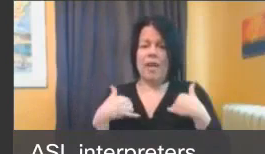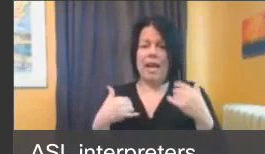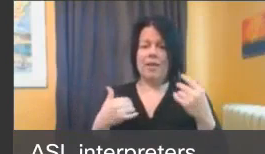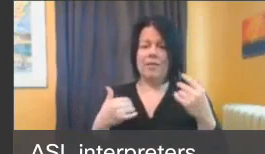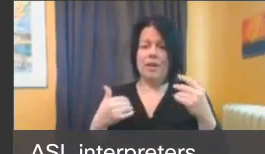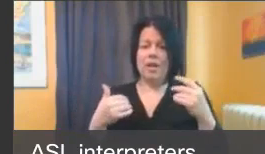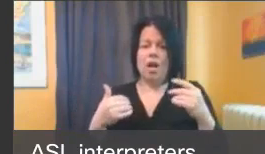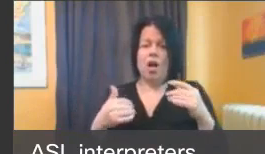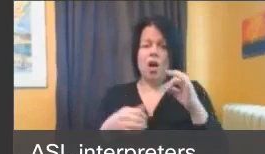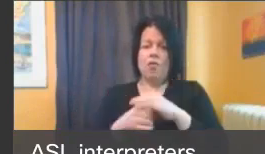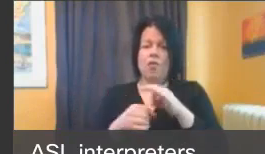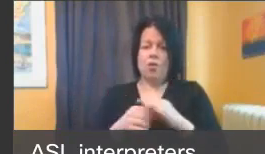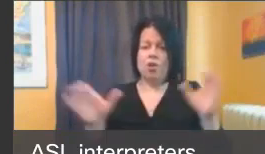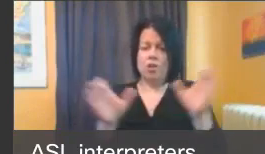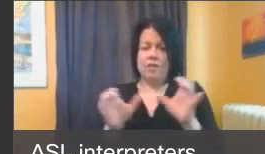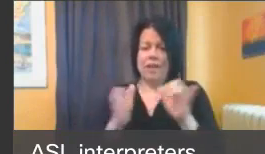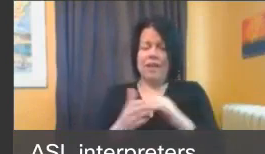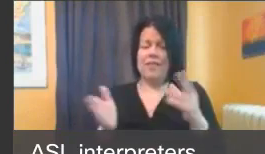voter certificate, the certificate that they sign,